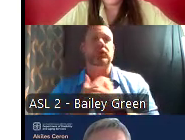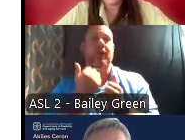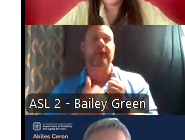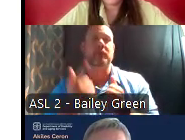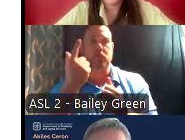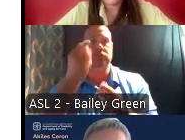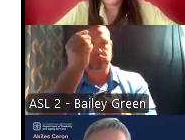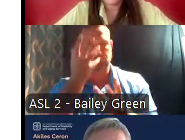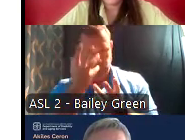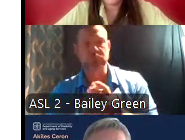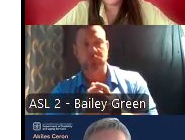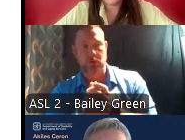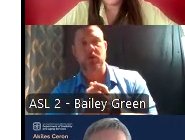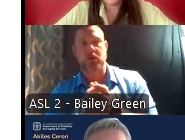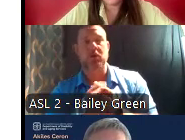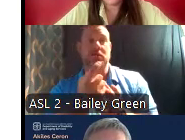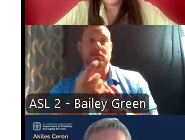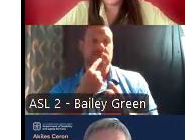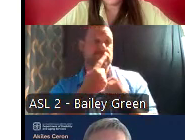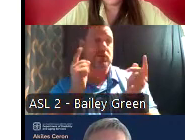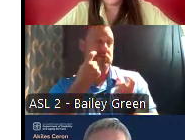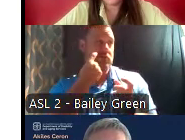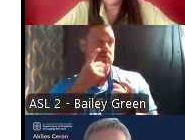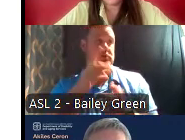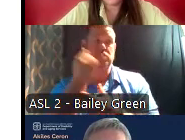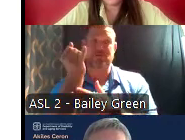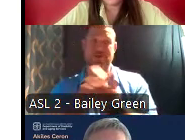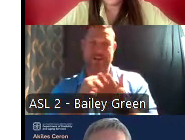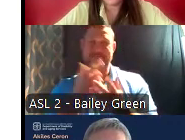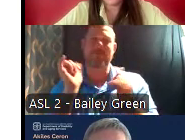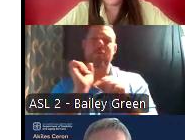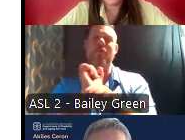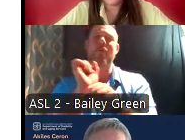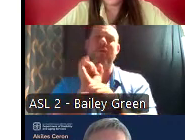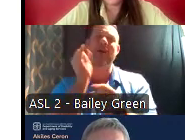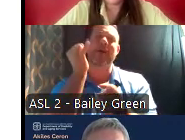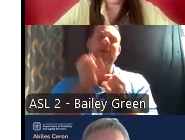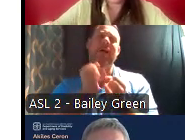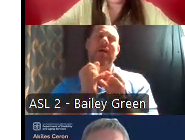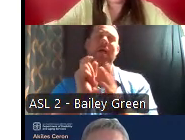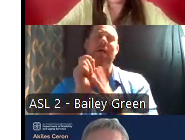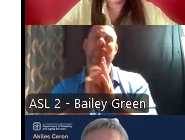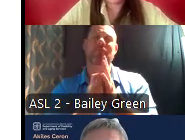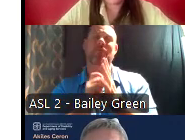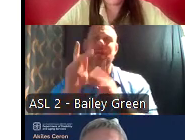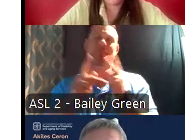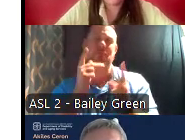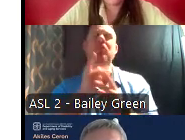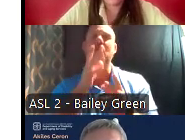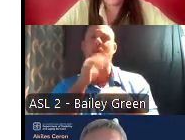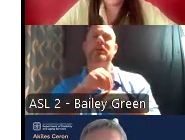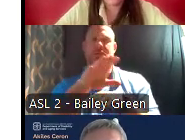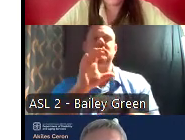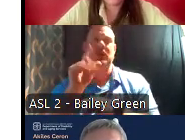input. As I said earlier, these are draft, so we're still working on finalizing the written versions that will be submitted to